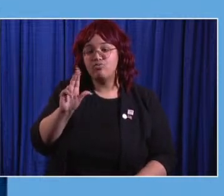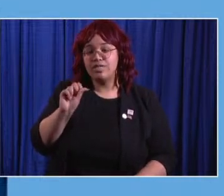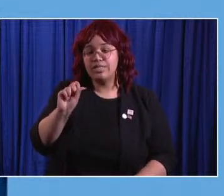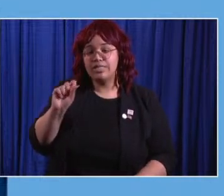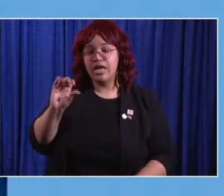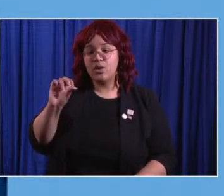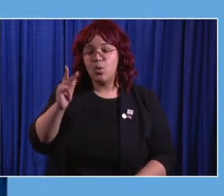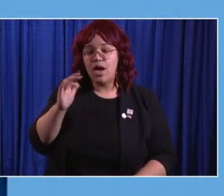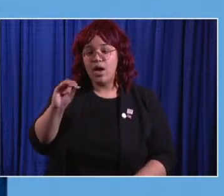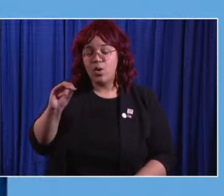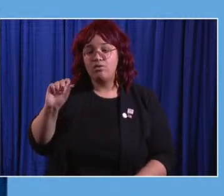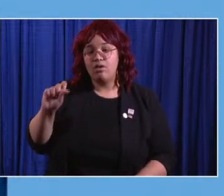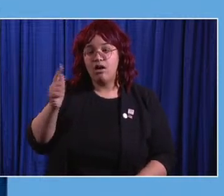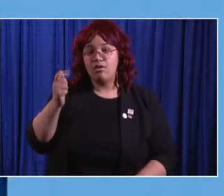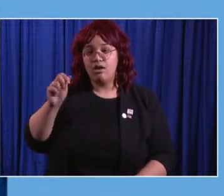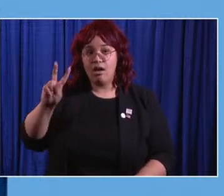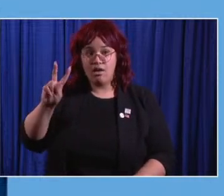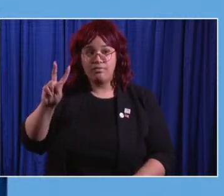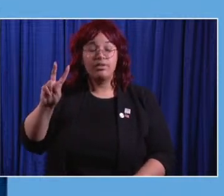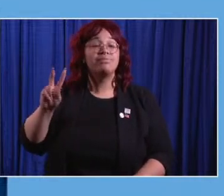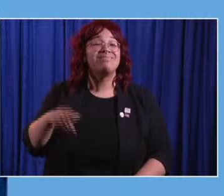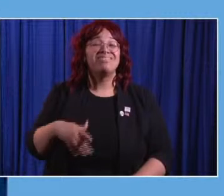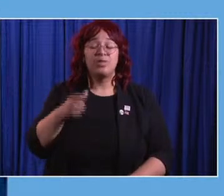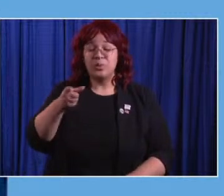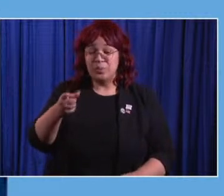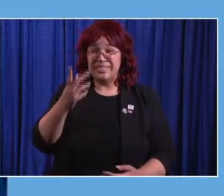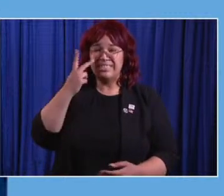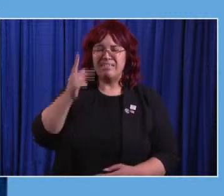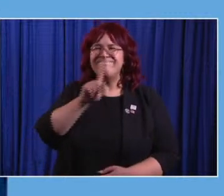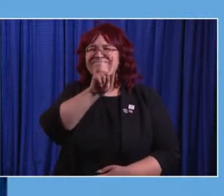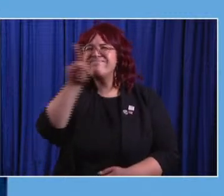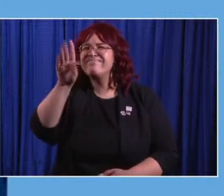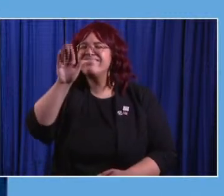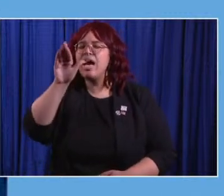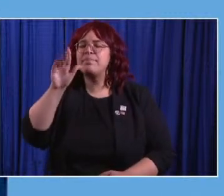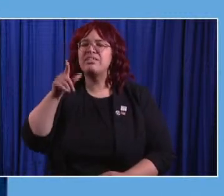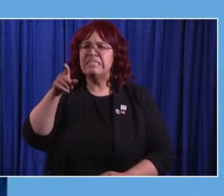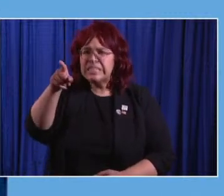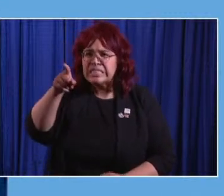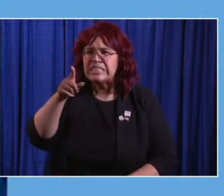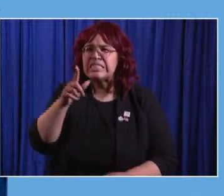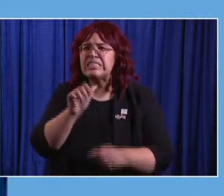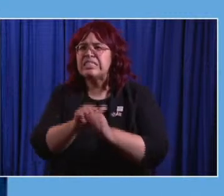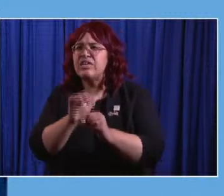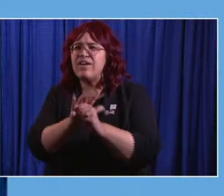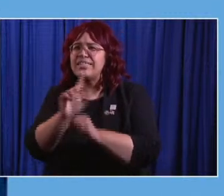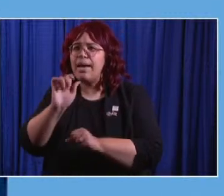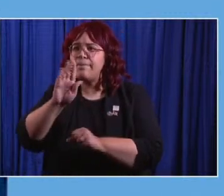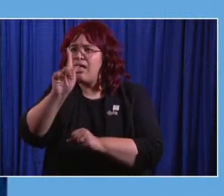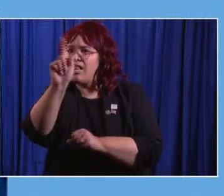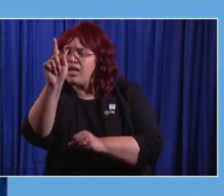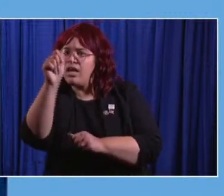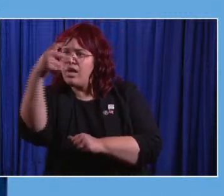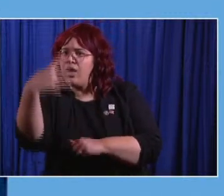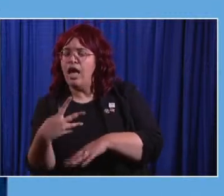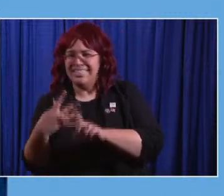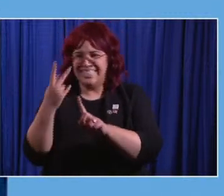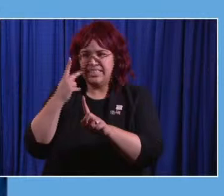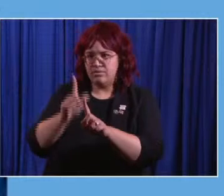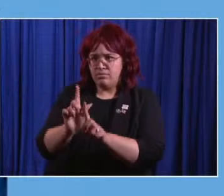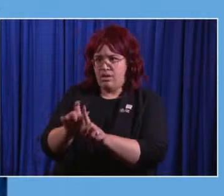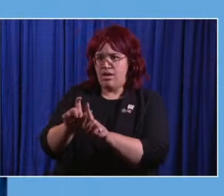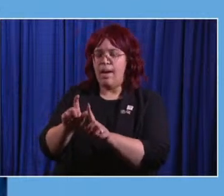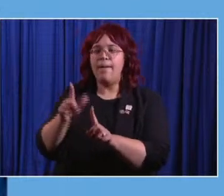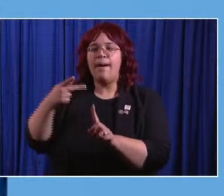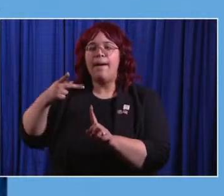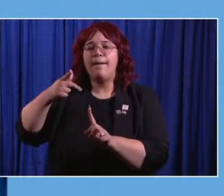tab. If you are a homebound individual, or you know of a homebound individual, you have a family member